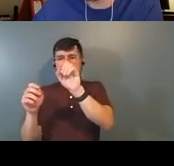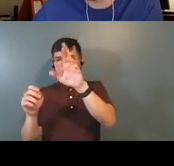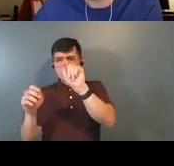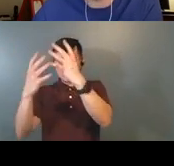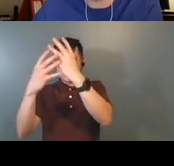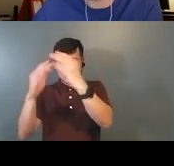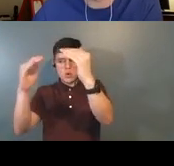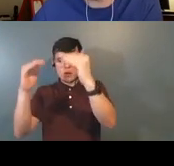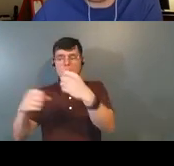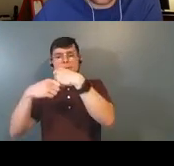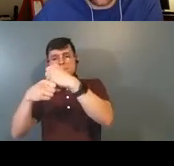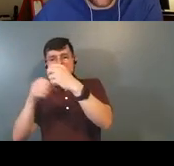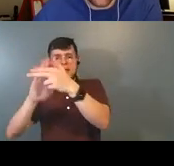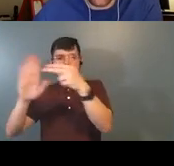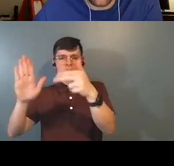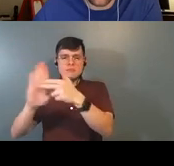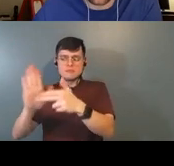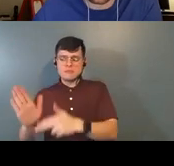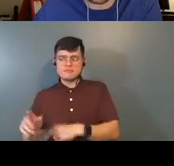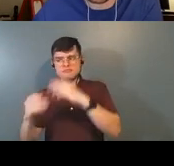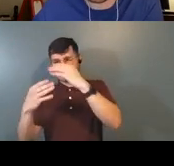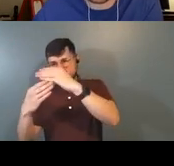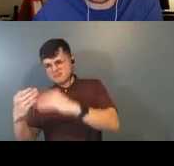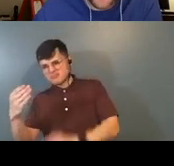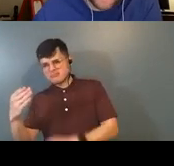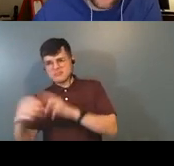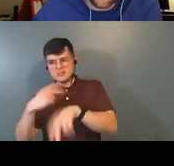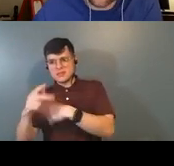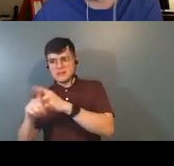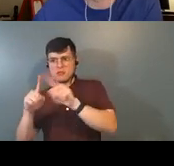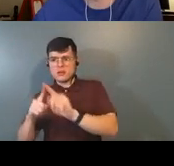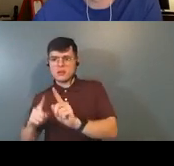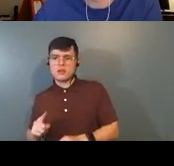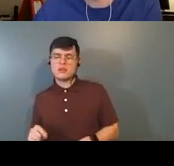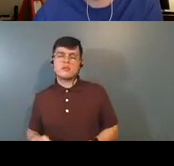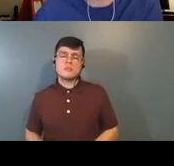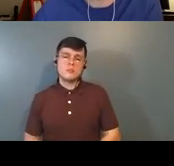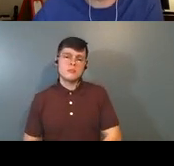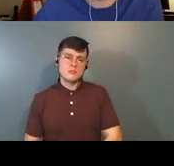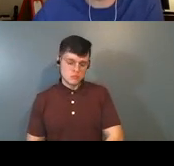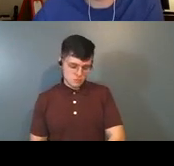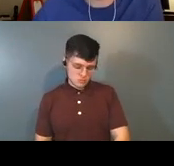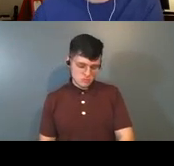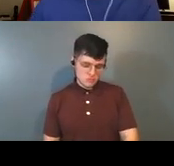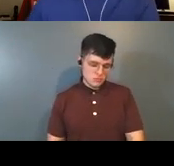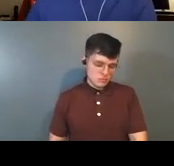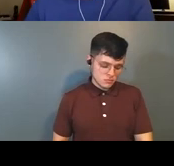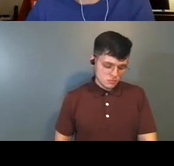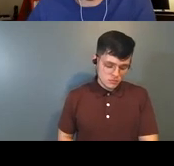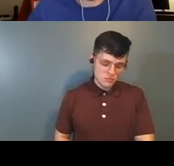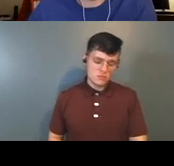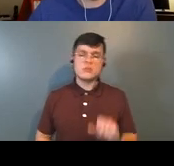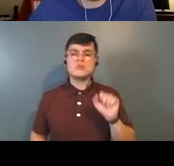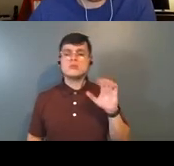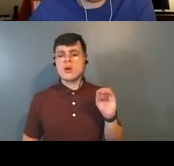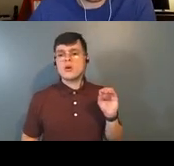has a list of different brand names of vehicles. So Matt, you know